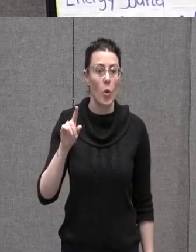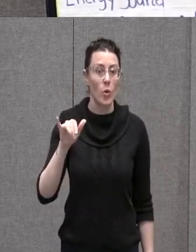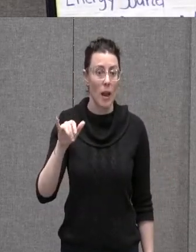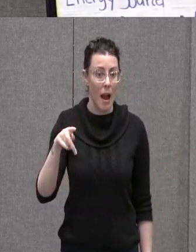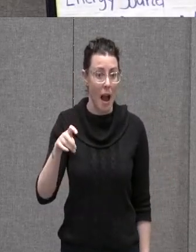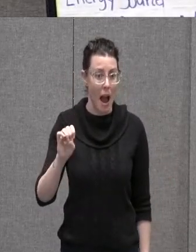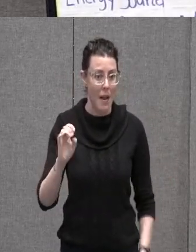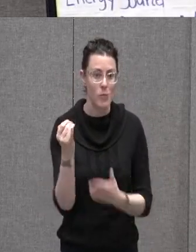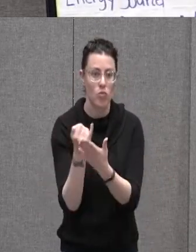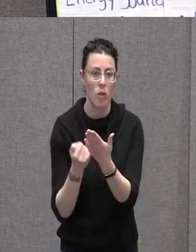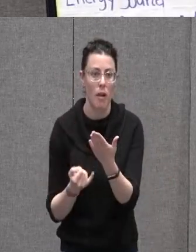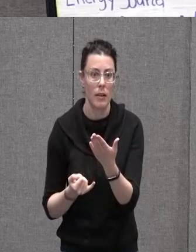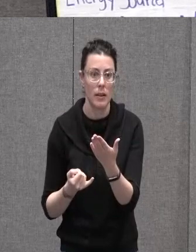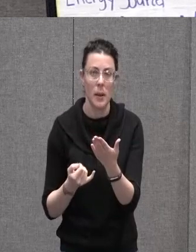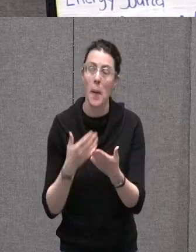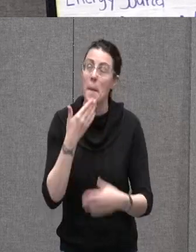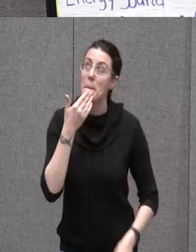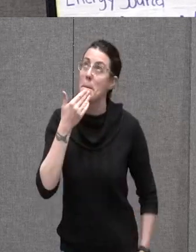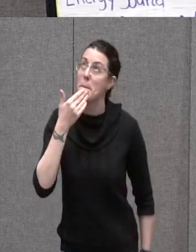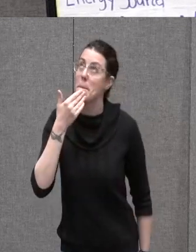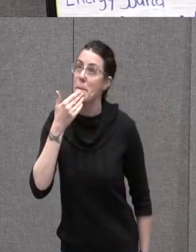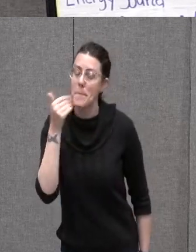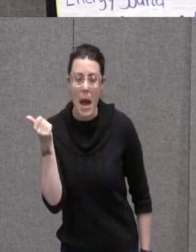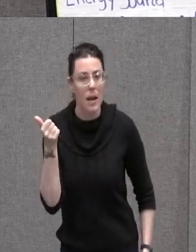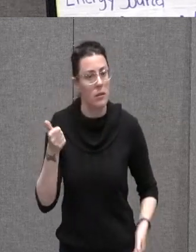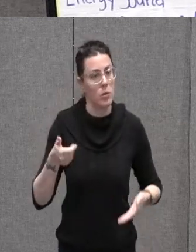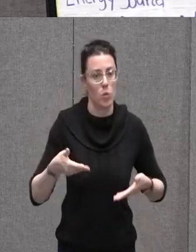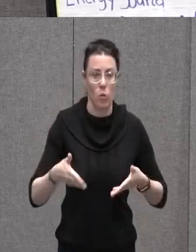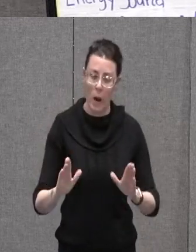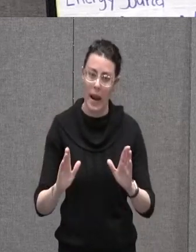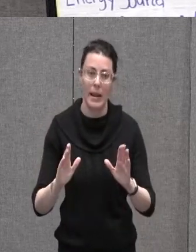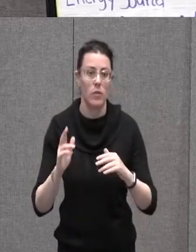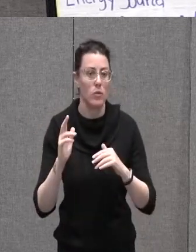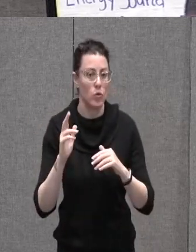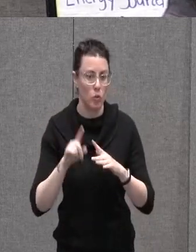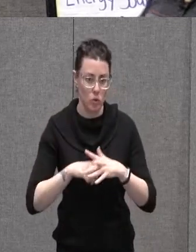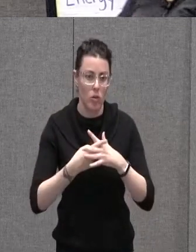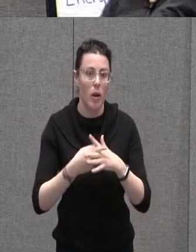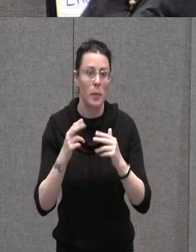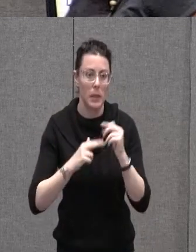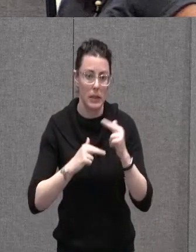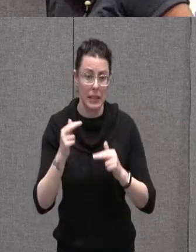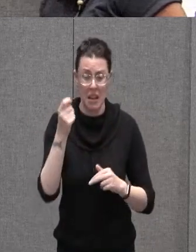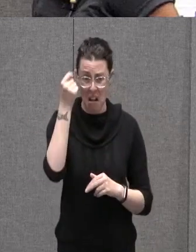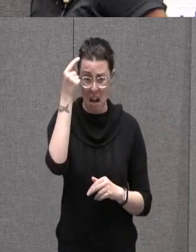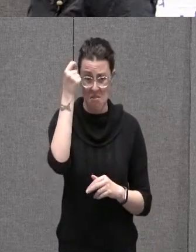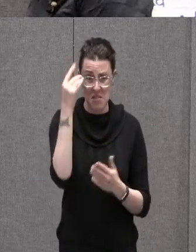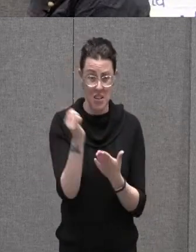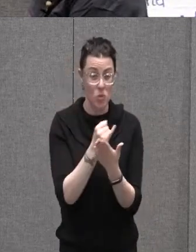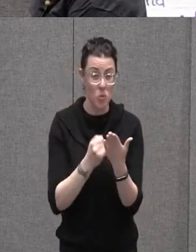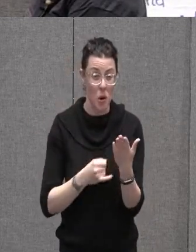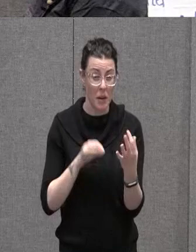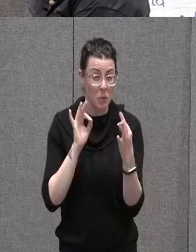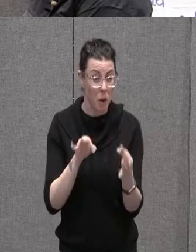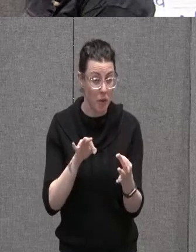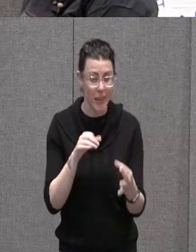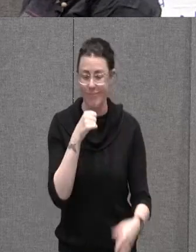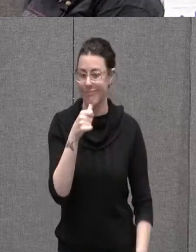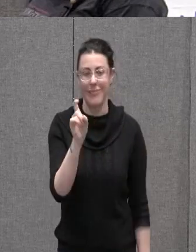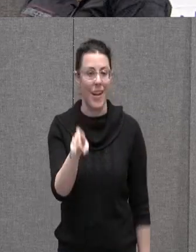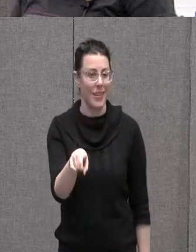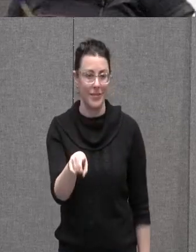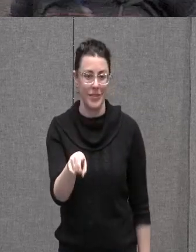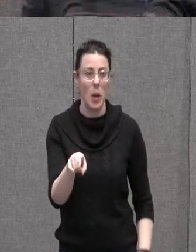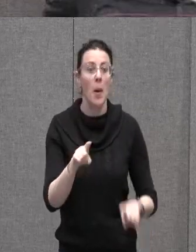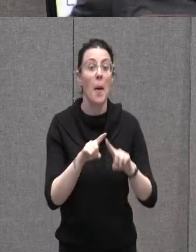plan what you're going to build. Yeah. And like I mentioned, when you draw, it does not have to be perfect, but sometimes it needs